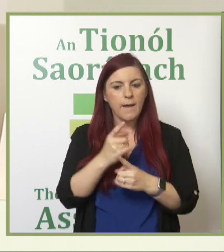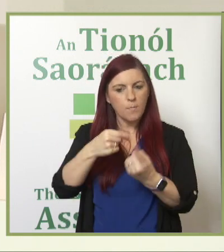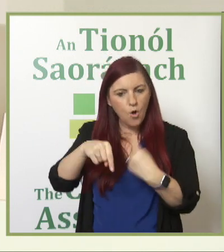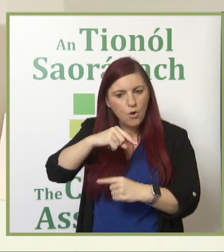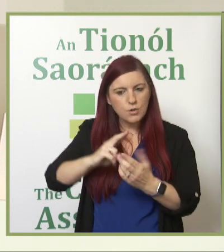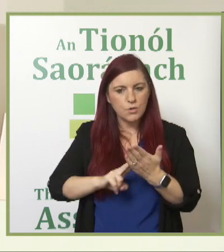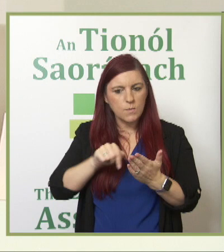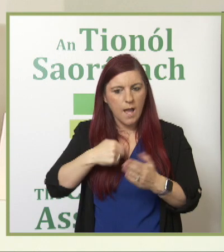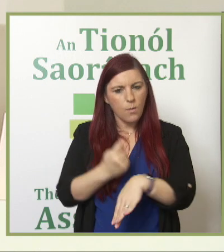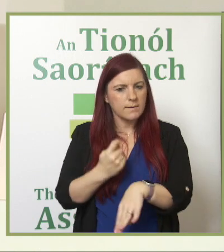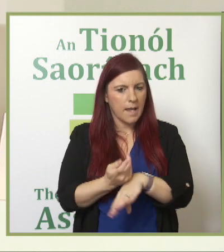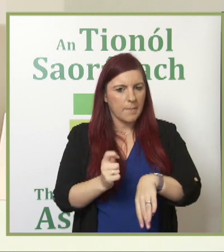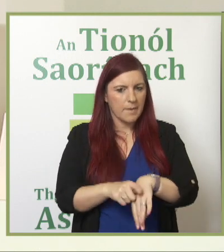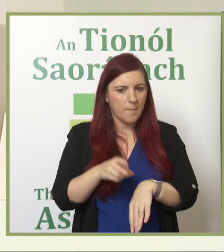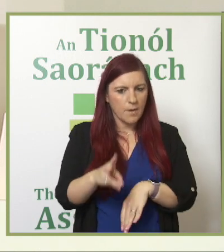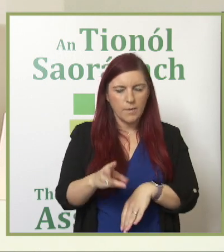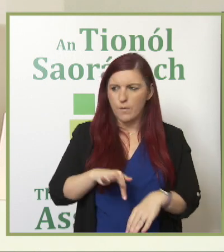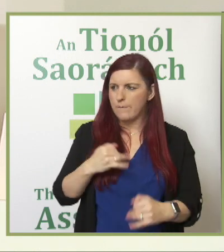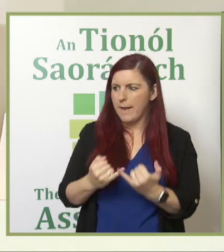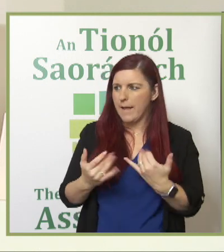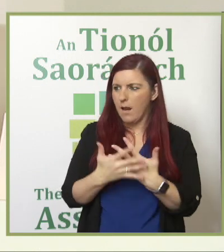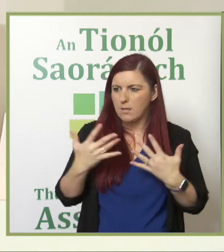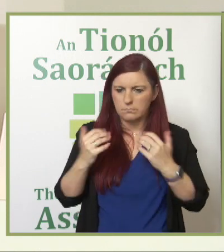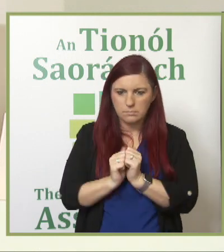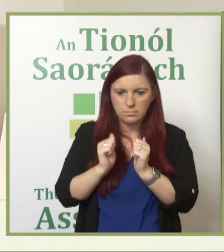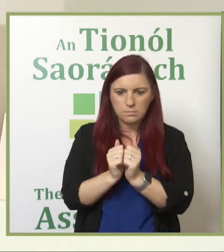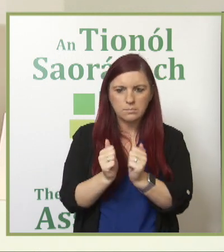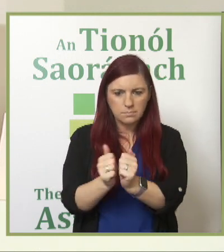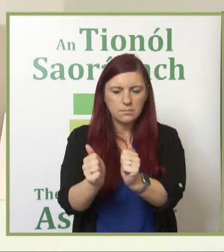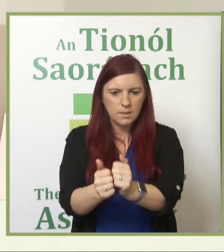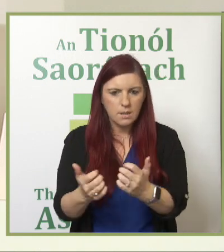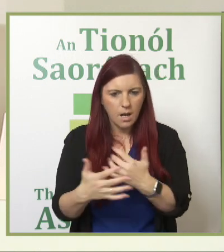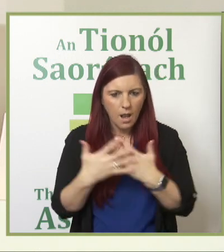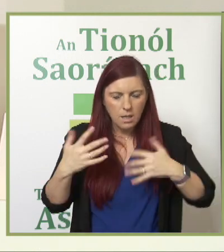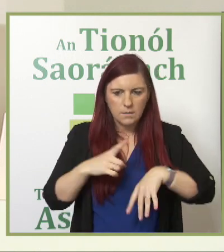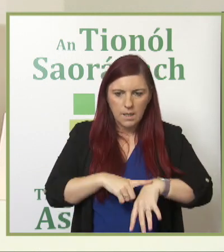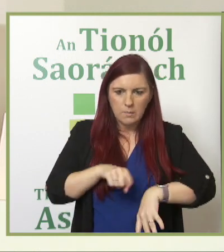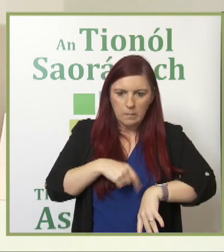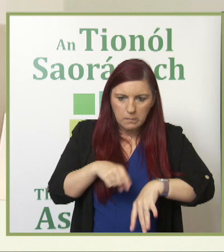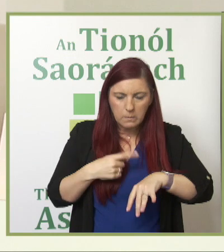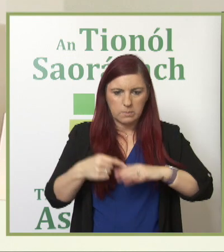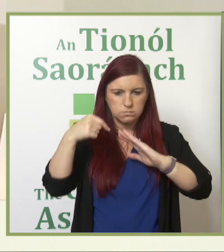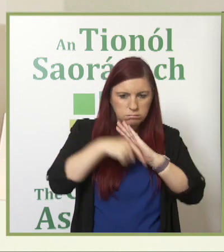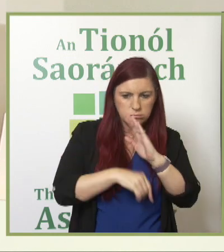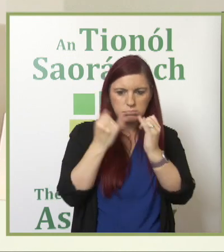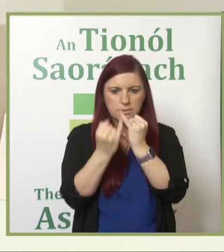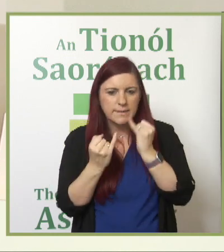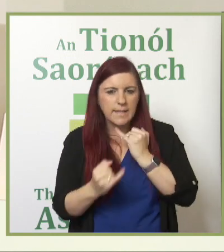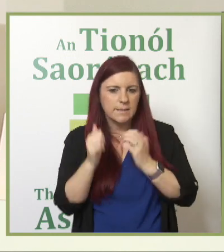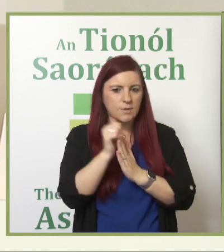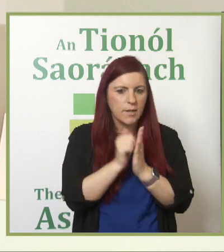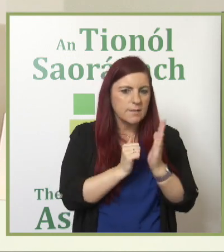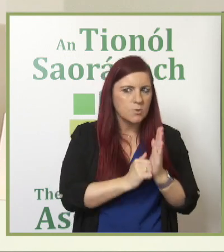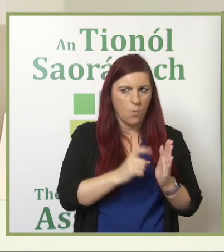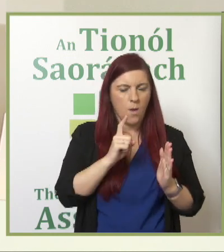might seem like a lot of time and a number of assemblies we have coming up, it's quite a big agenda. So I've been very anxious that